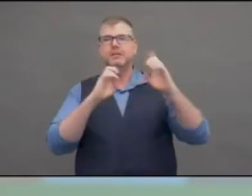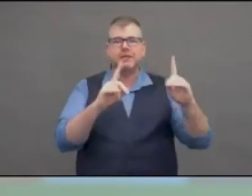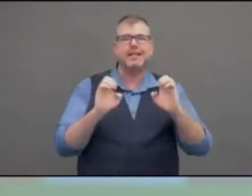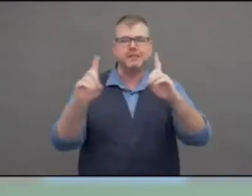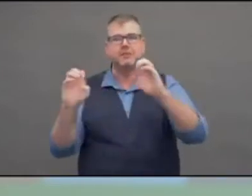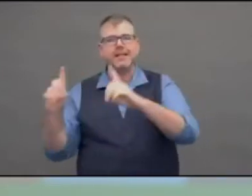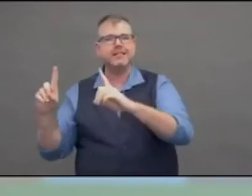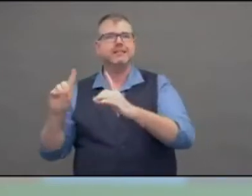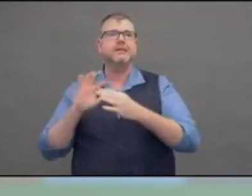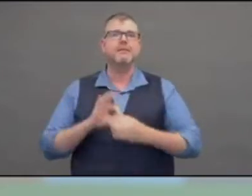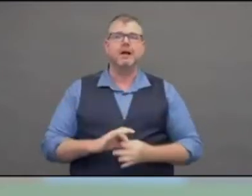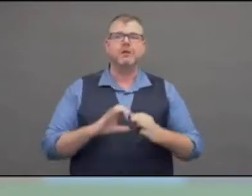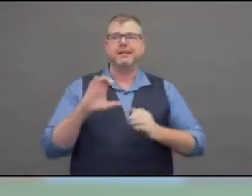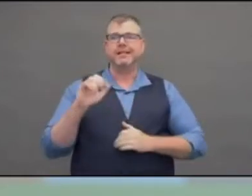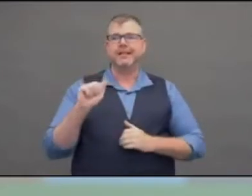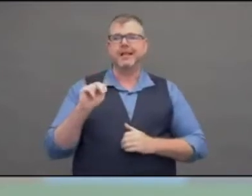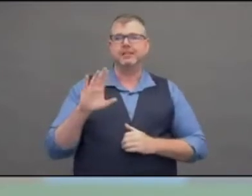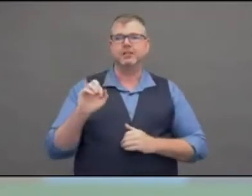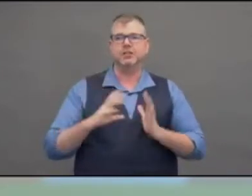health